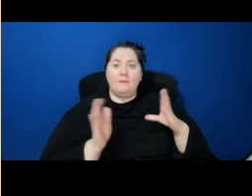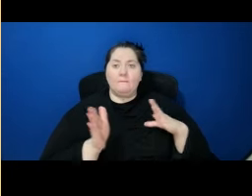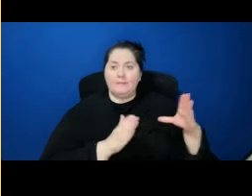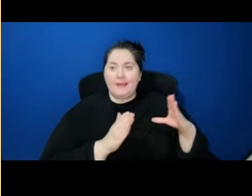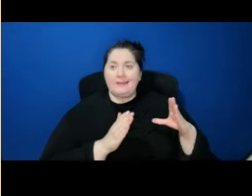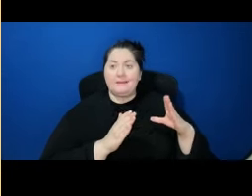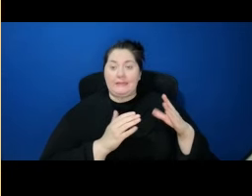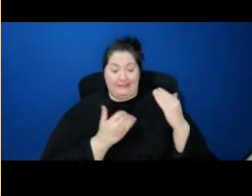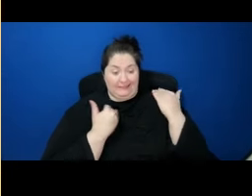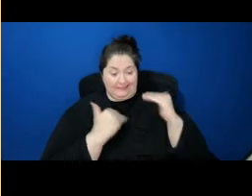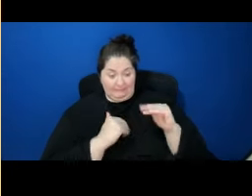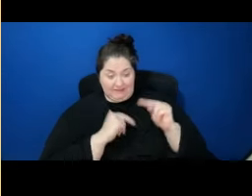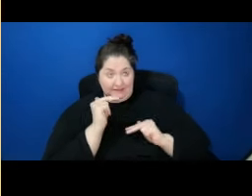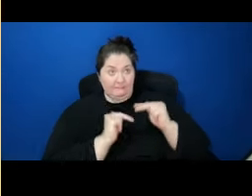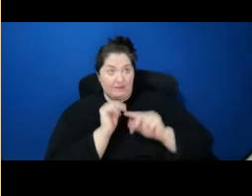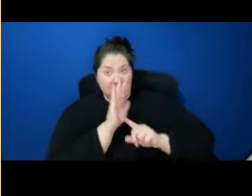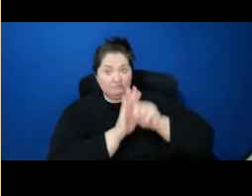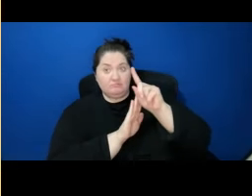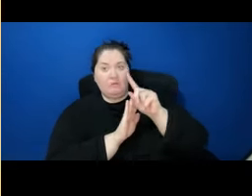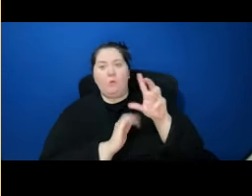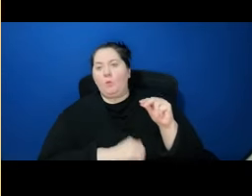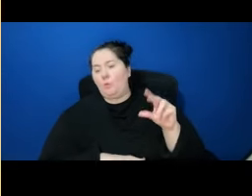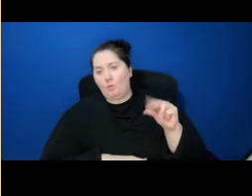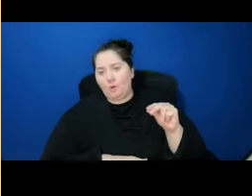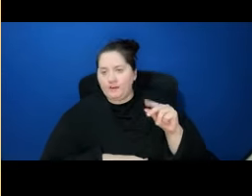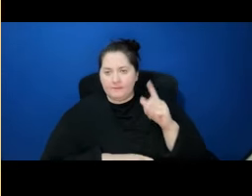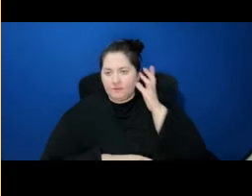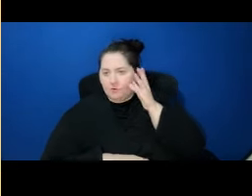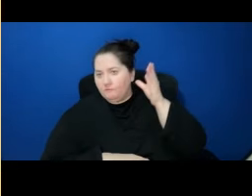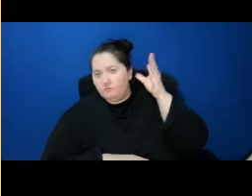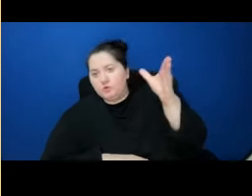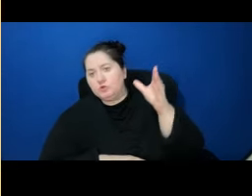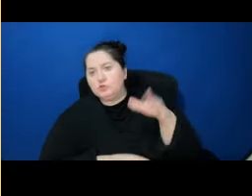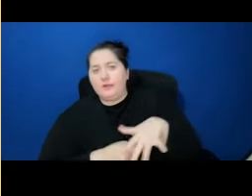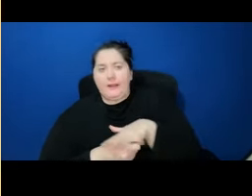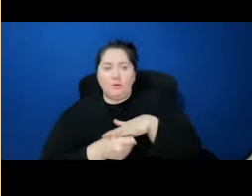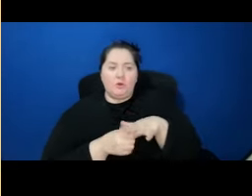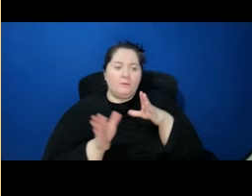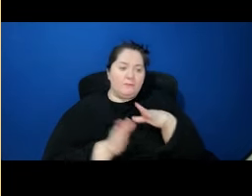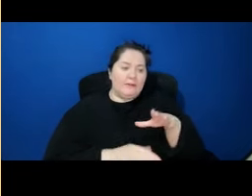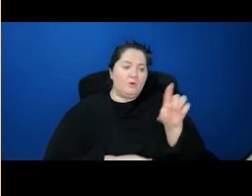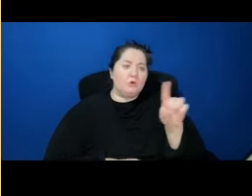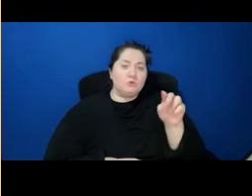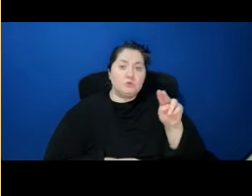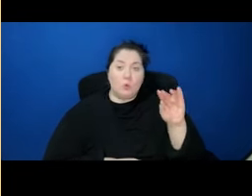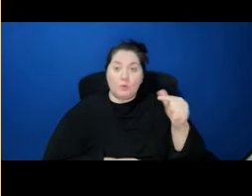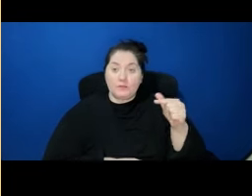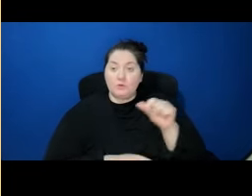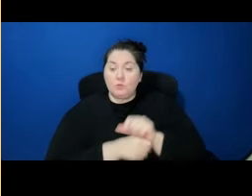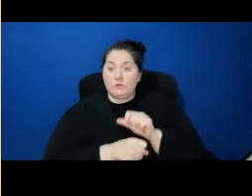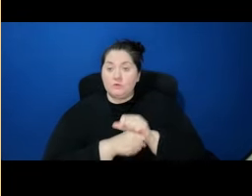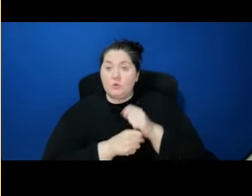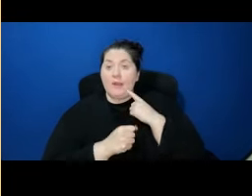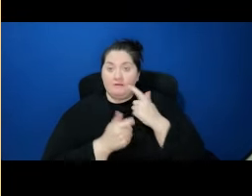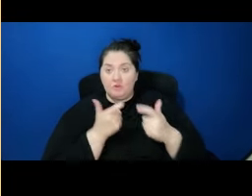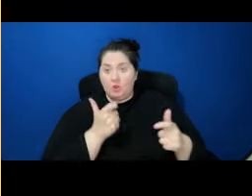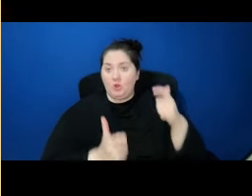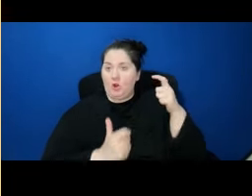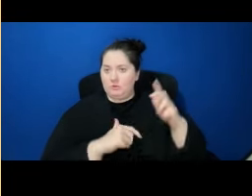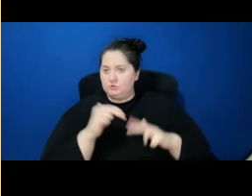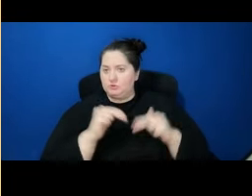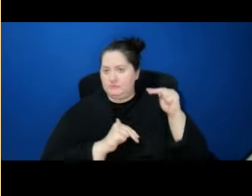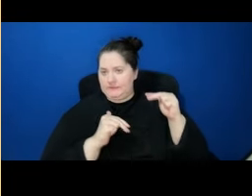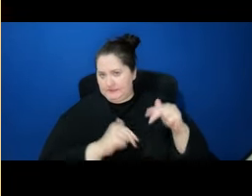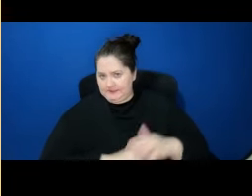building height, so those could be considered as part of future area planning or zoning work to allow higher heights.